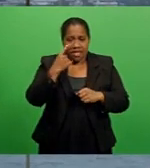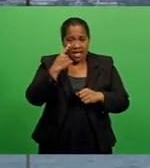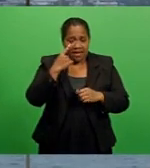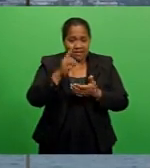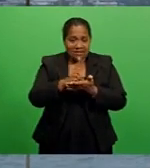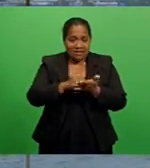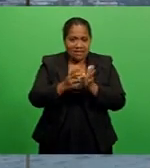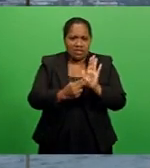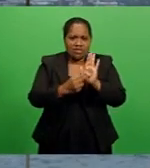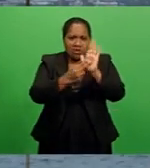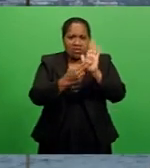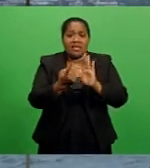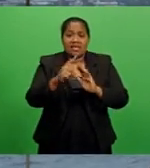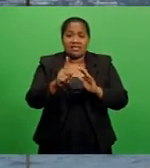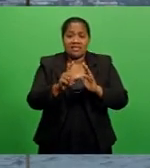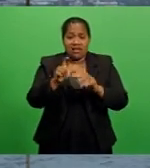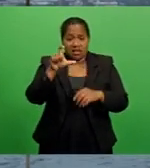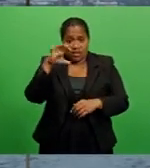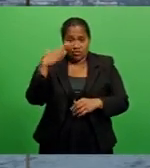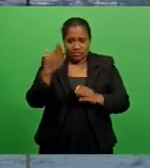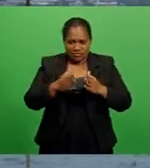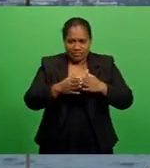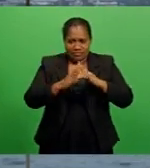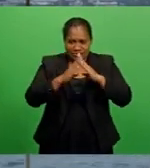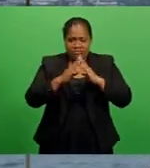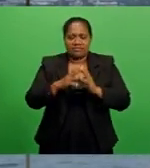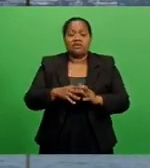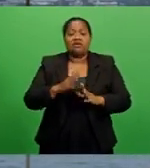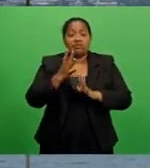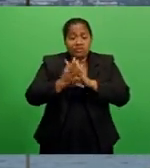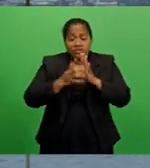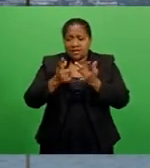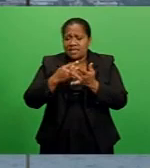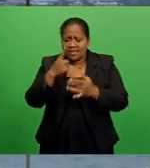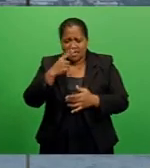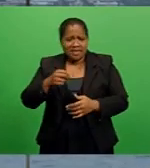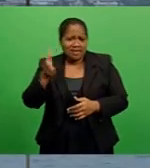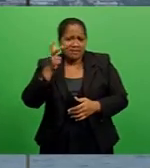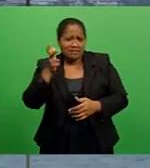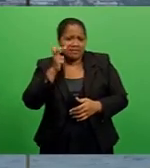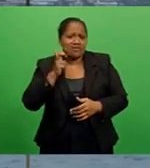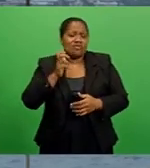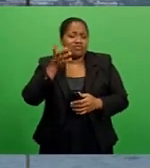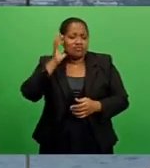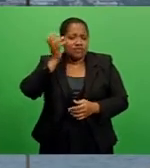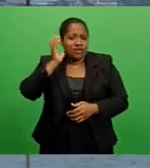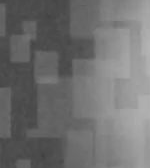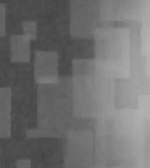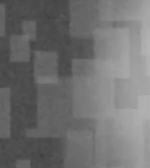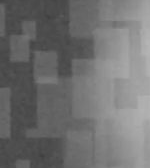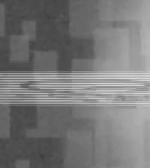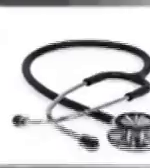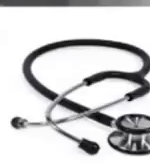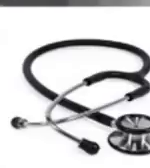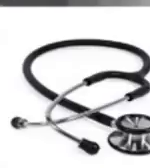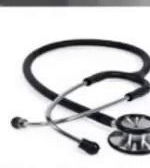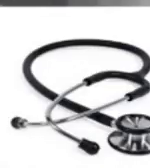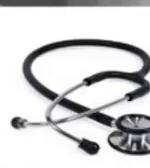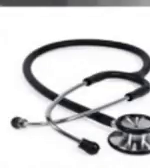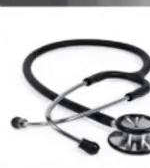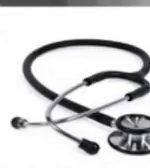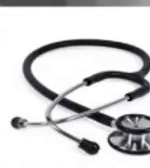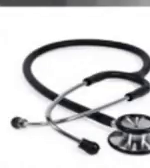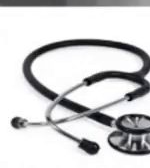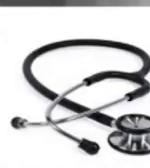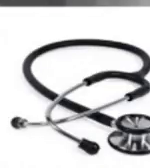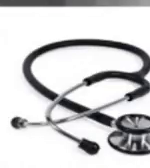temporary classrooms go up. For these stories and others, you can tune in daily to our sister radio station, Gold FM. To our poll question this